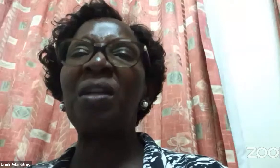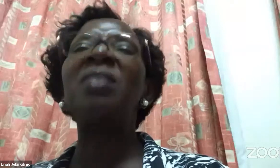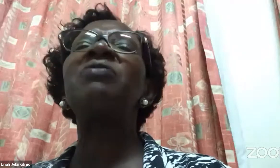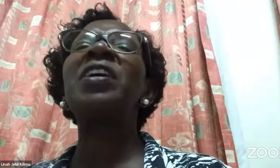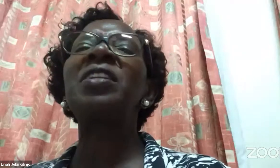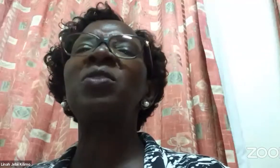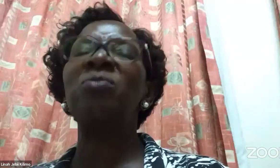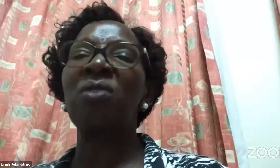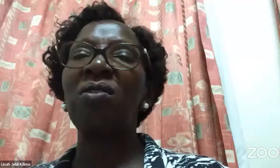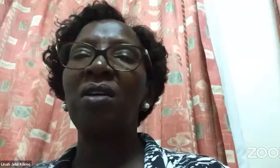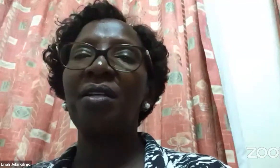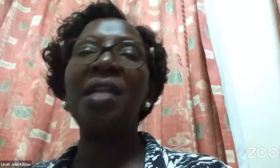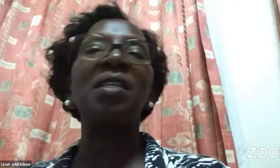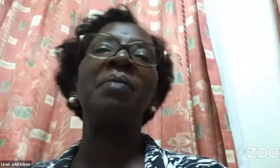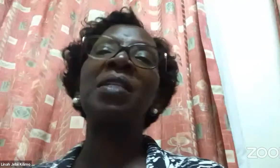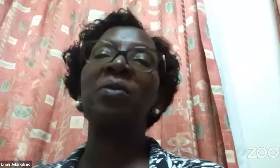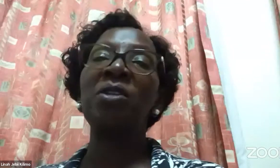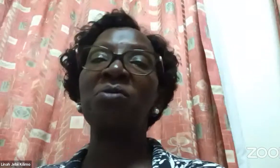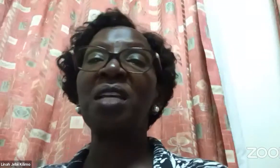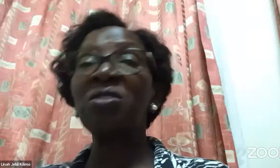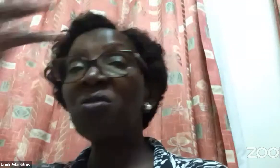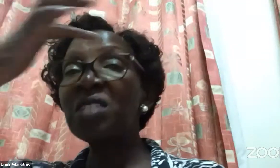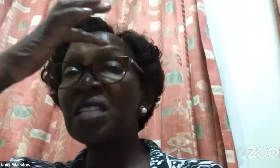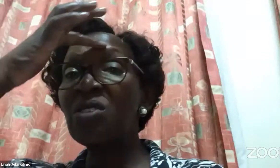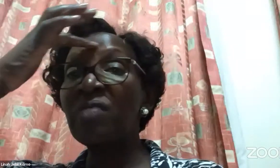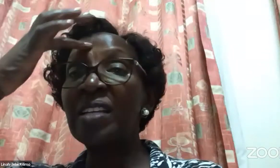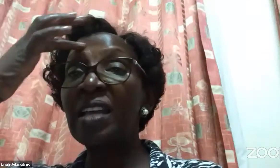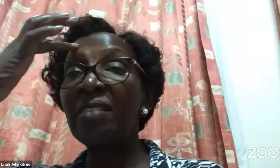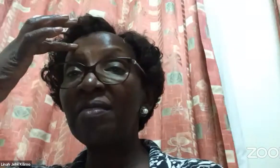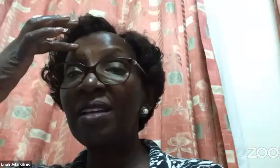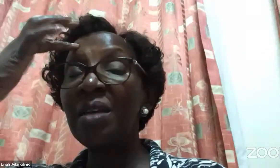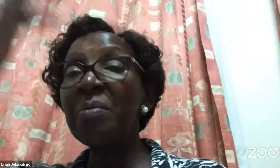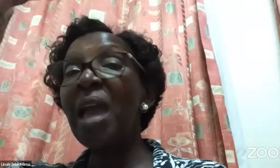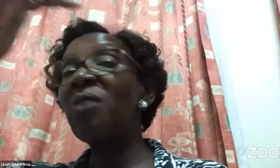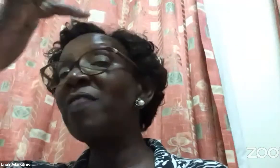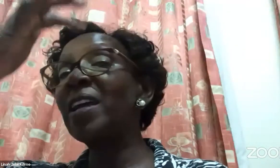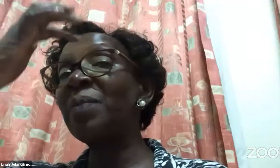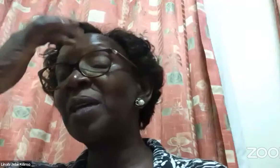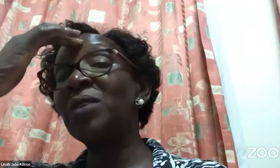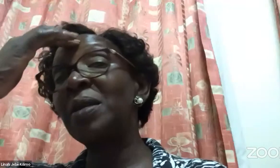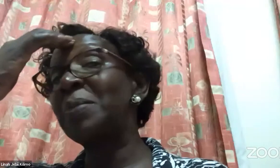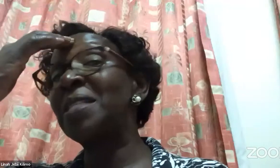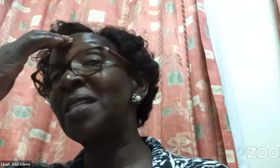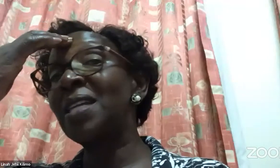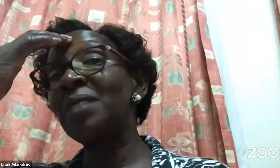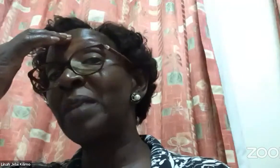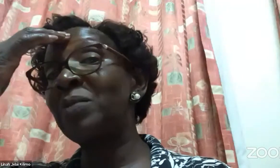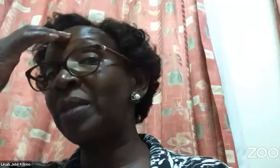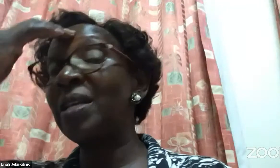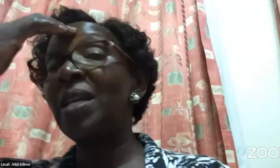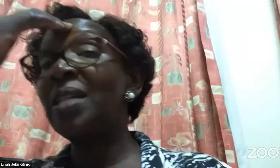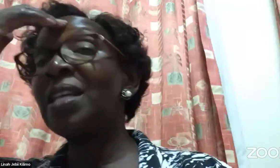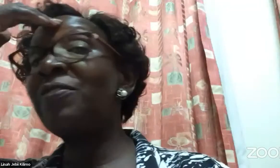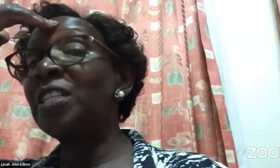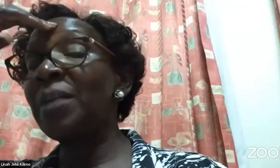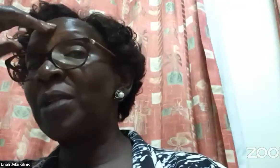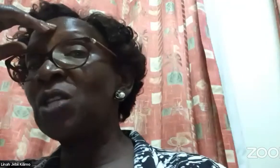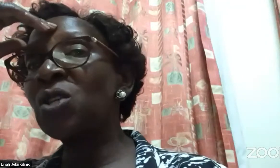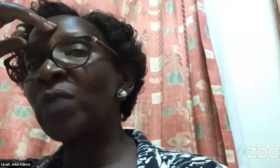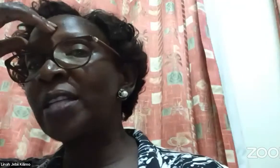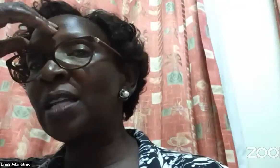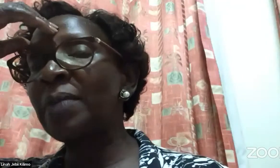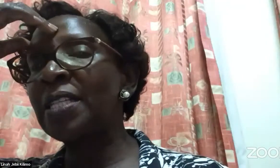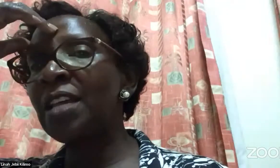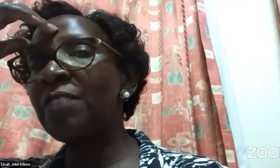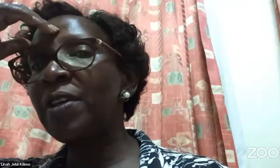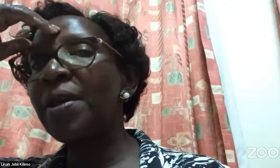engineer, doesn't matter what you say, it's not written over here. Me, I overcame that one. I might just say it must be